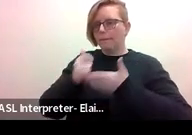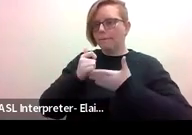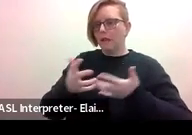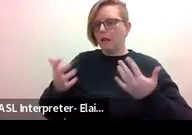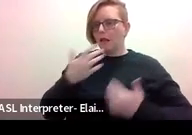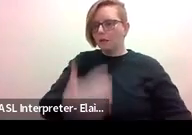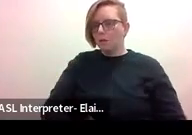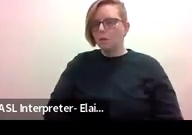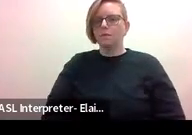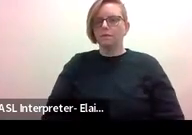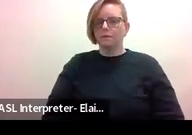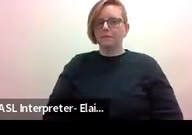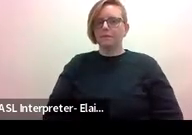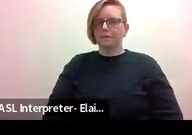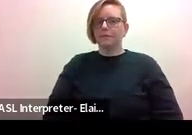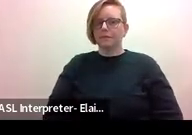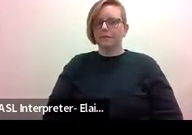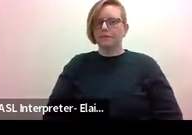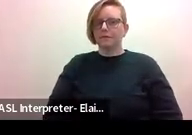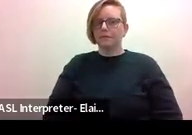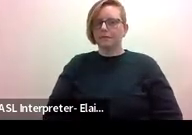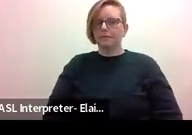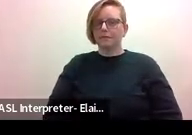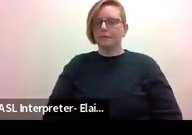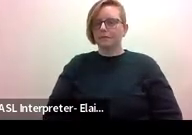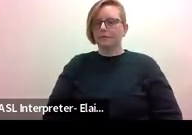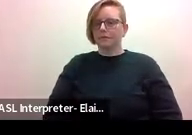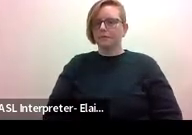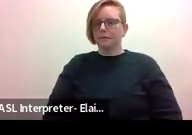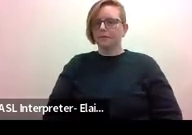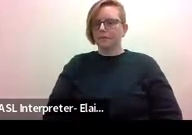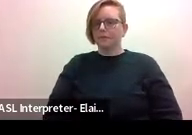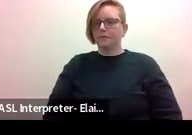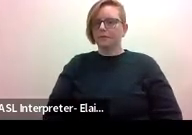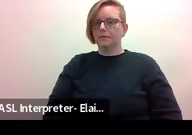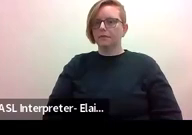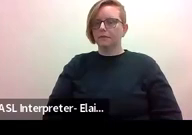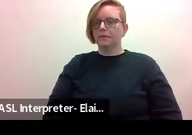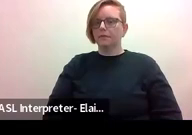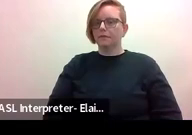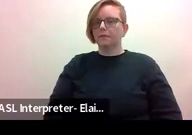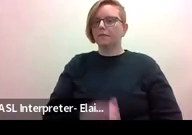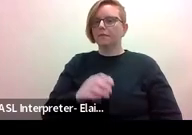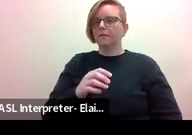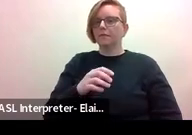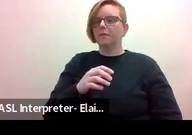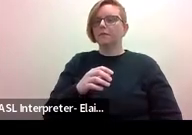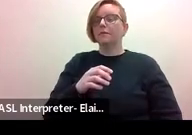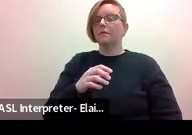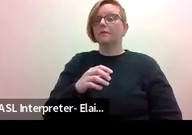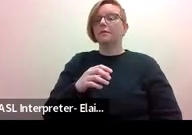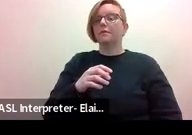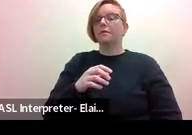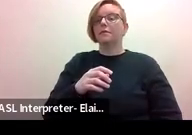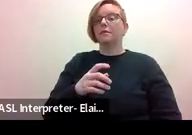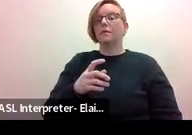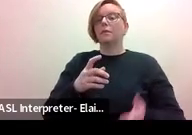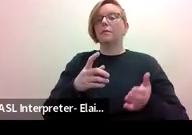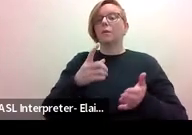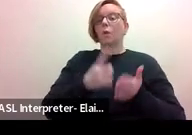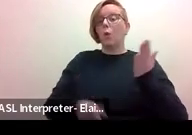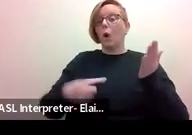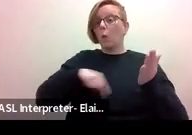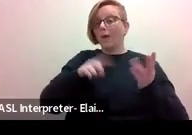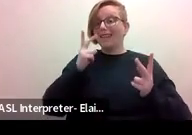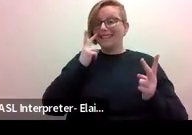So with that in mind, we also want to sort of set you up for what we typically have been seeing when we're